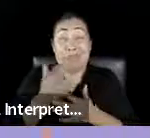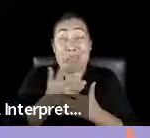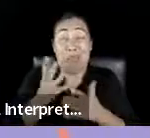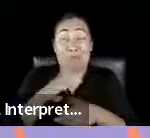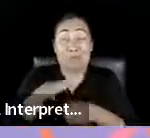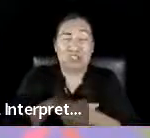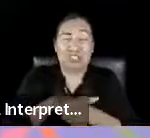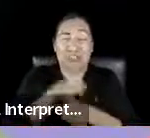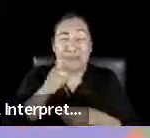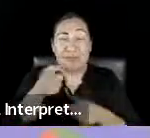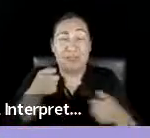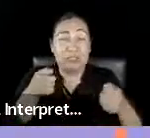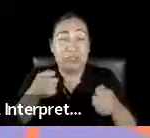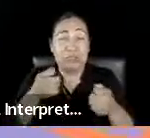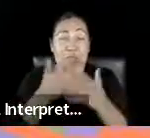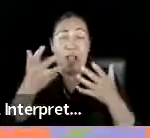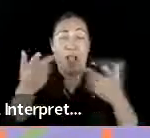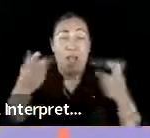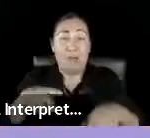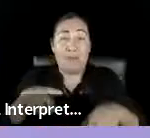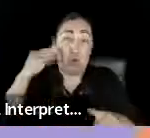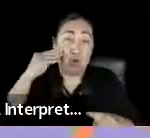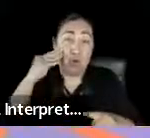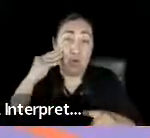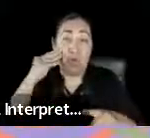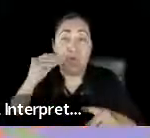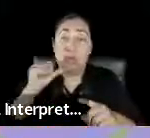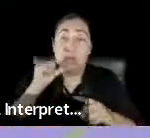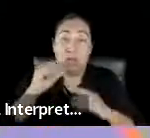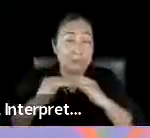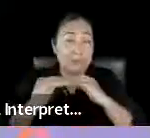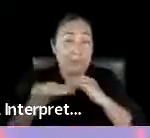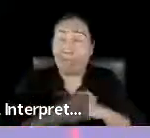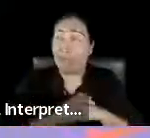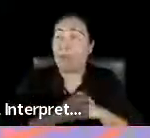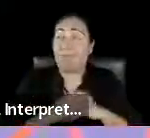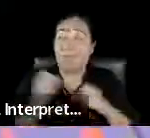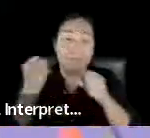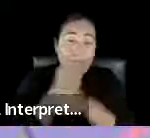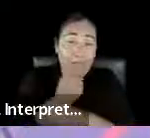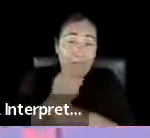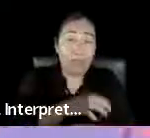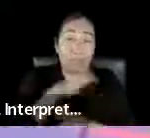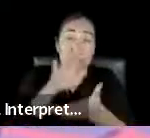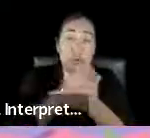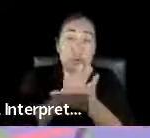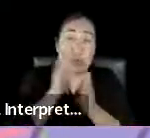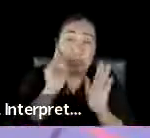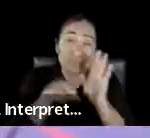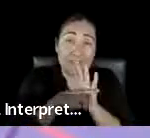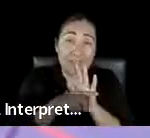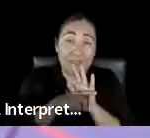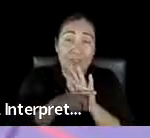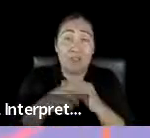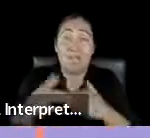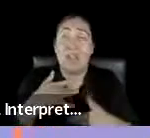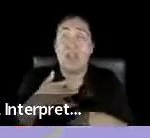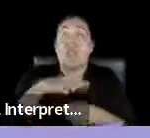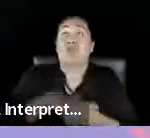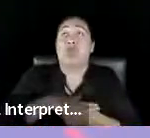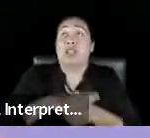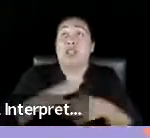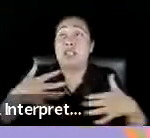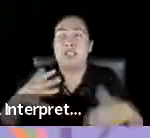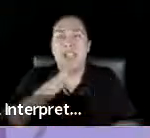home, instability, fighting. I have all these school assignments that are giving me stress and anxiety. I never feel like I